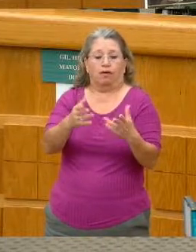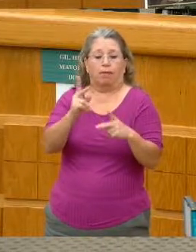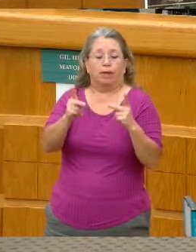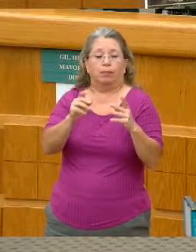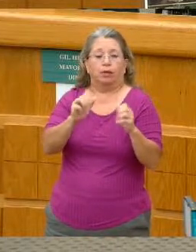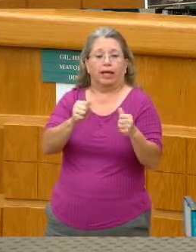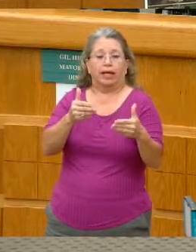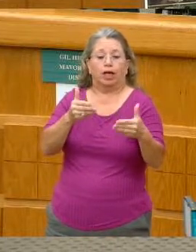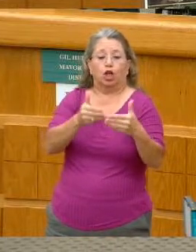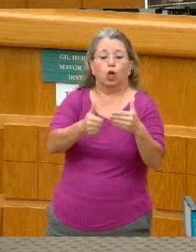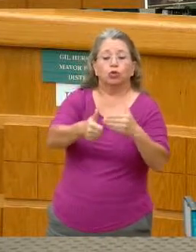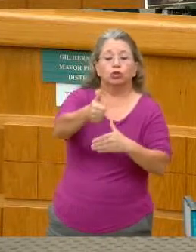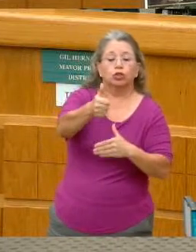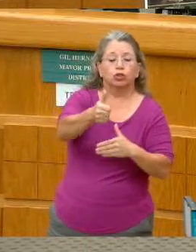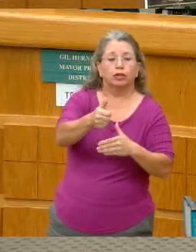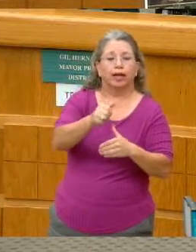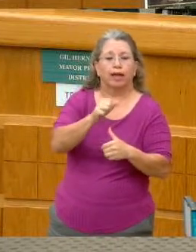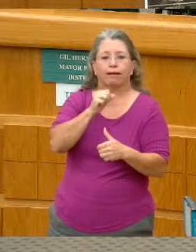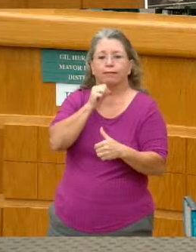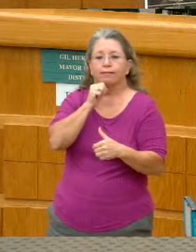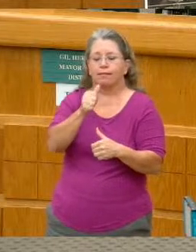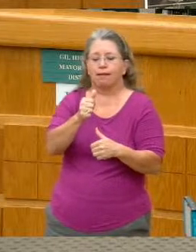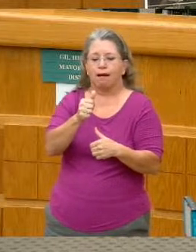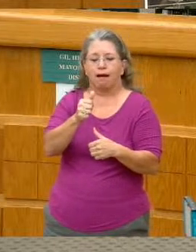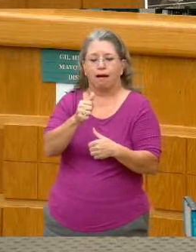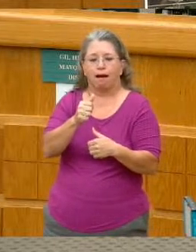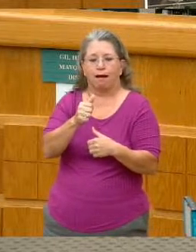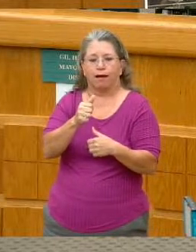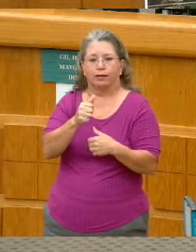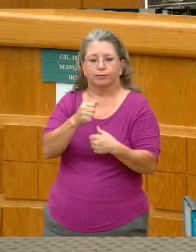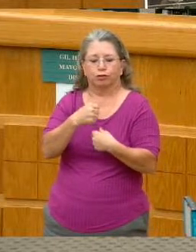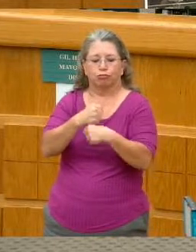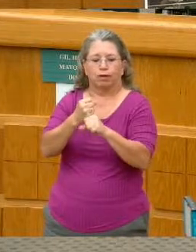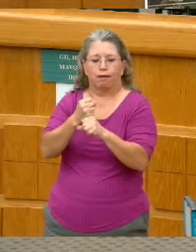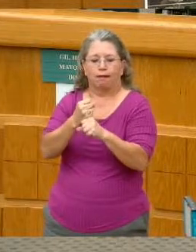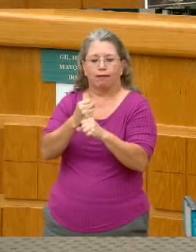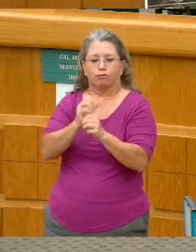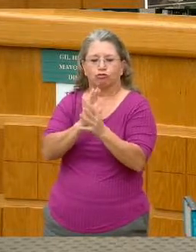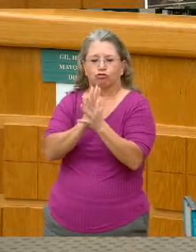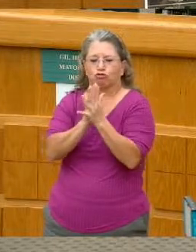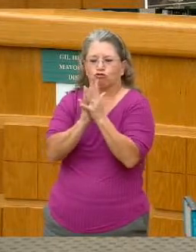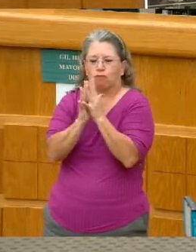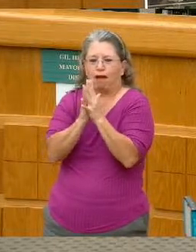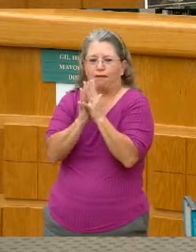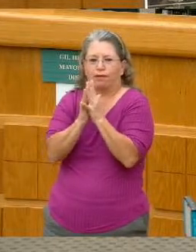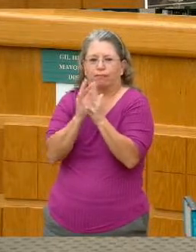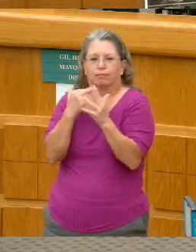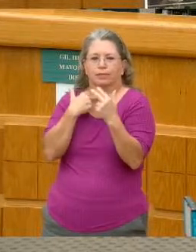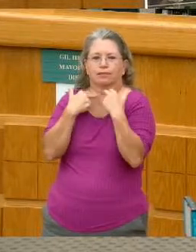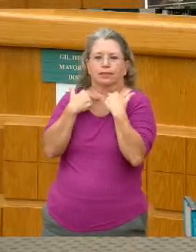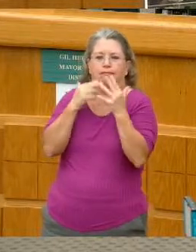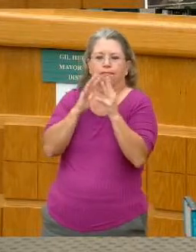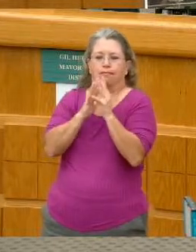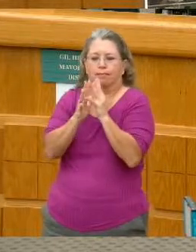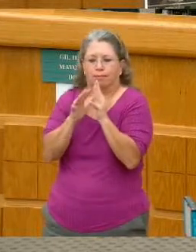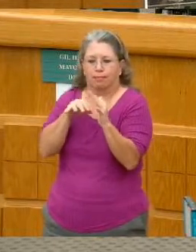not create any traffic jams or unsafe conditions for people. I hope this will also help the residents in Port Aransas